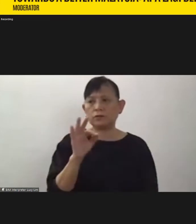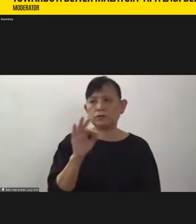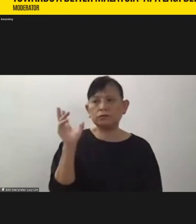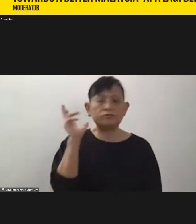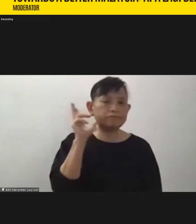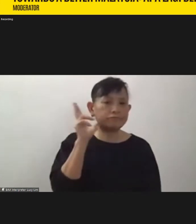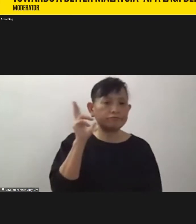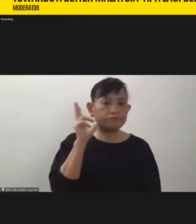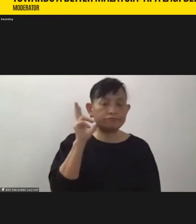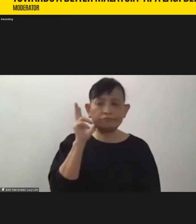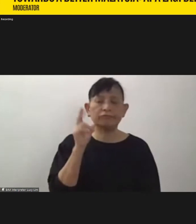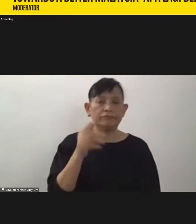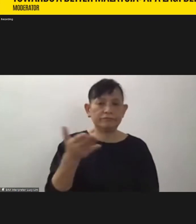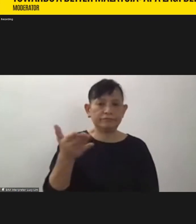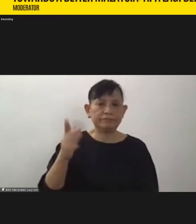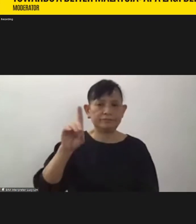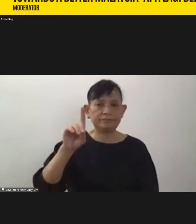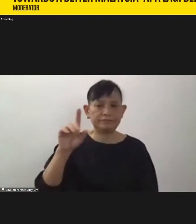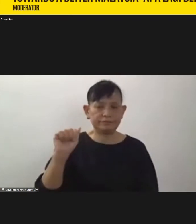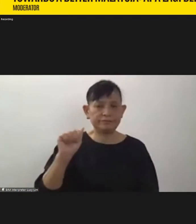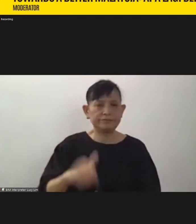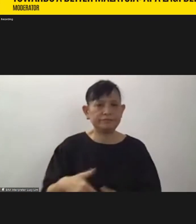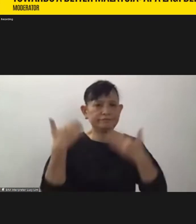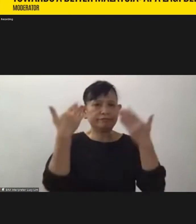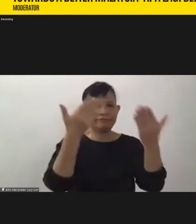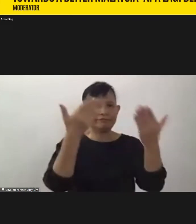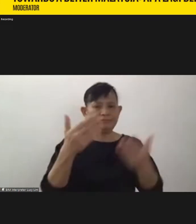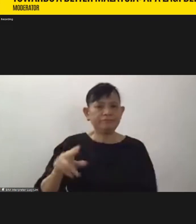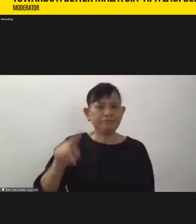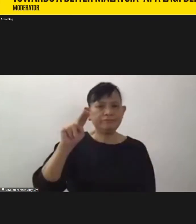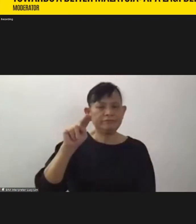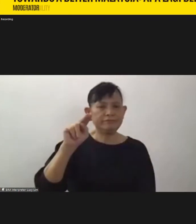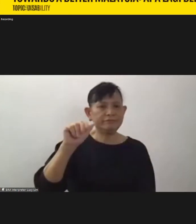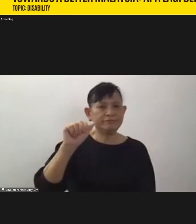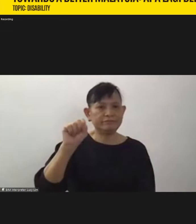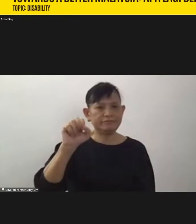him. I'll pass the floor to you, Nasrul.